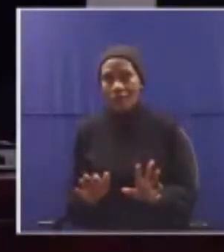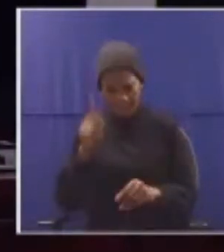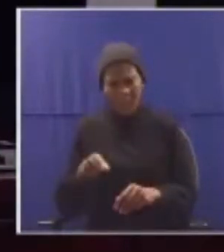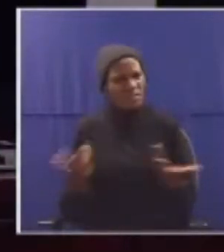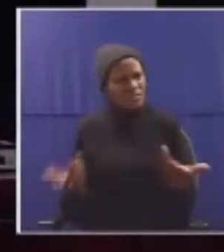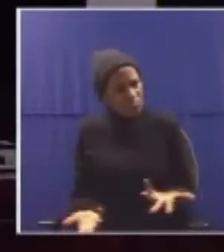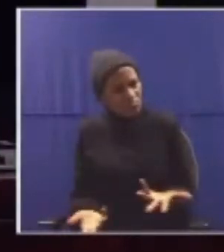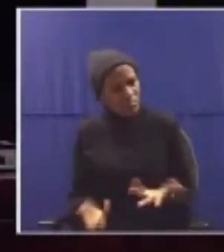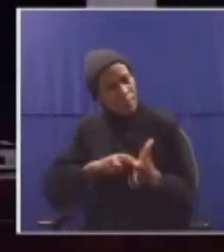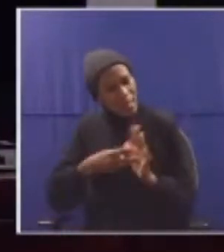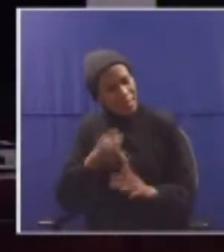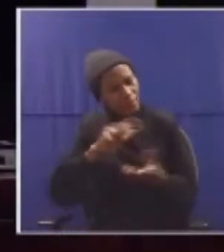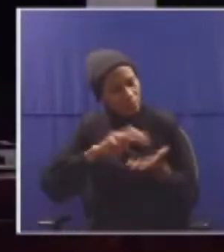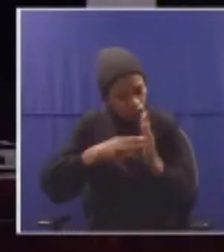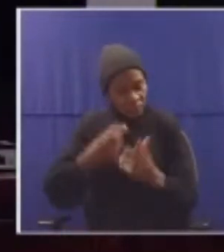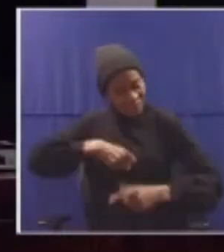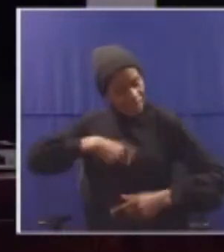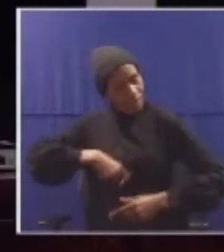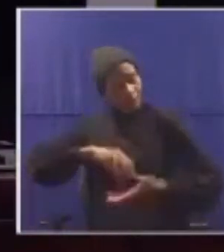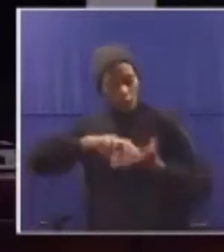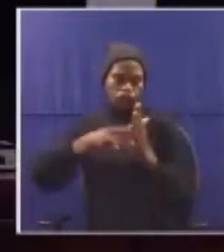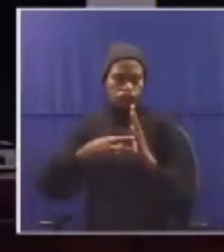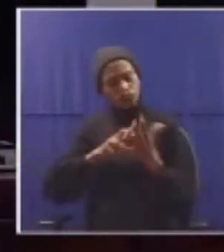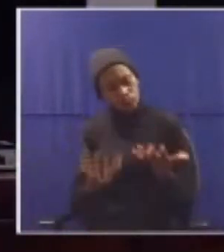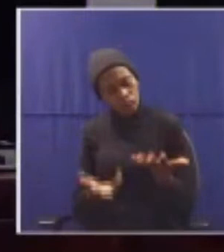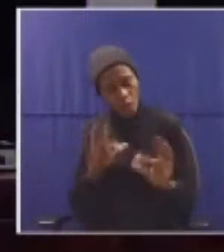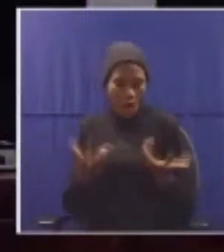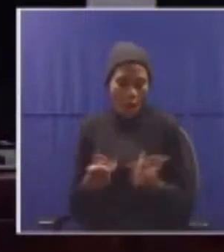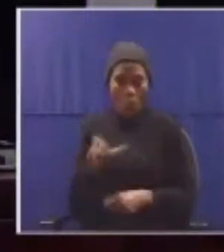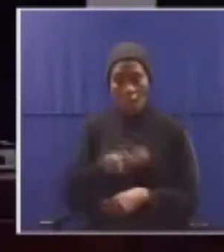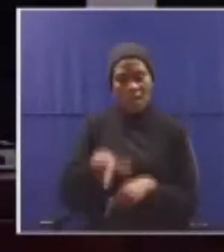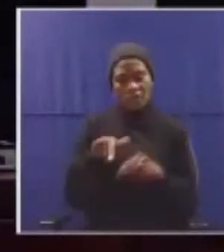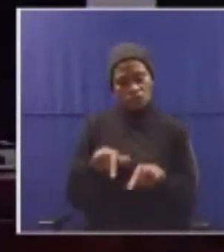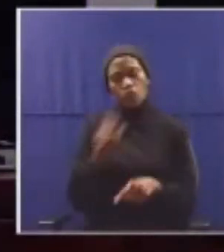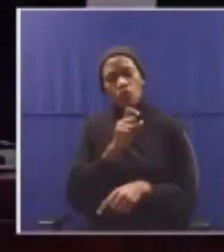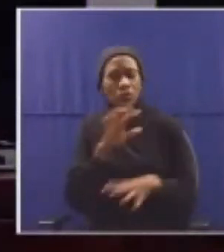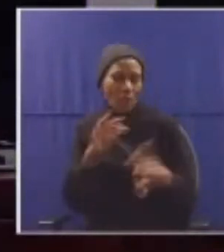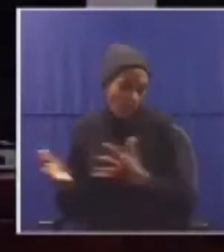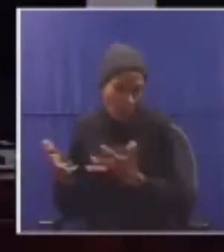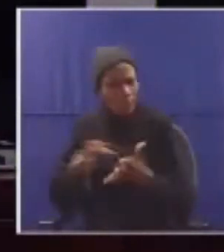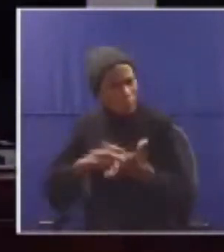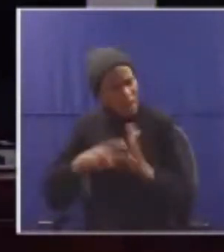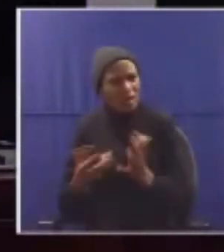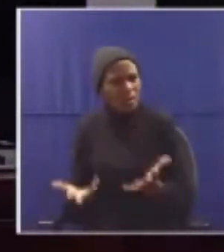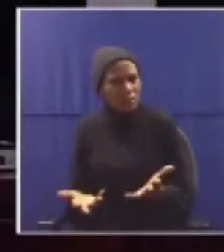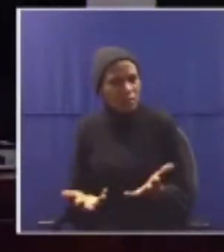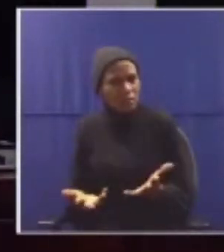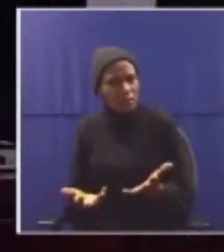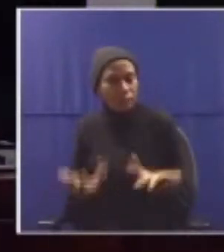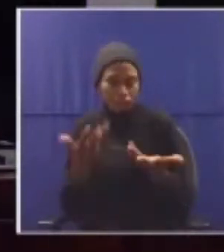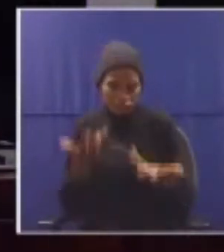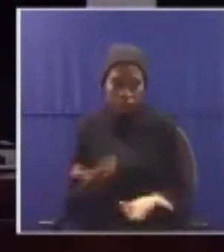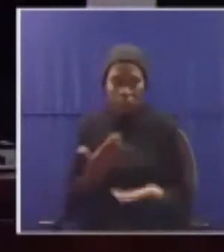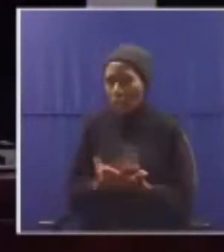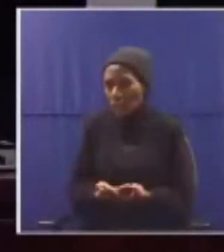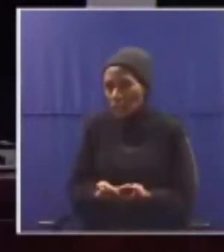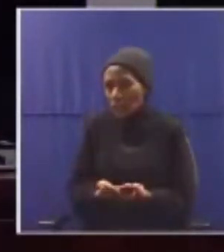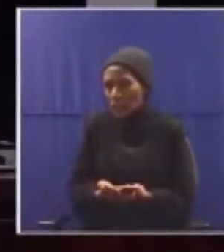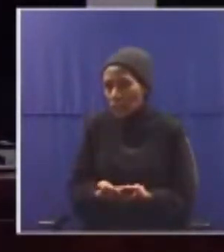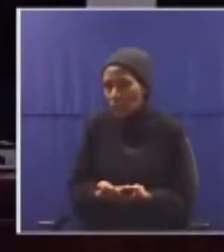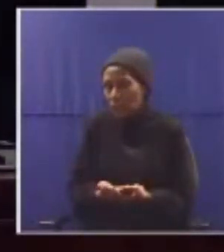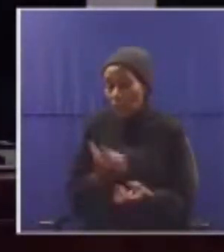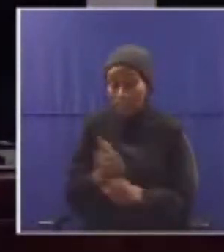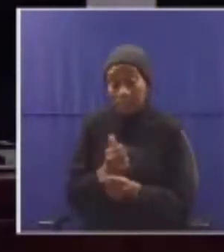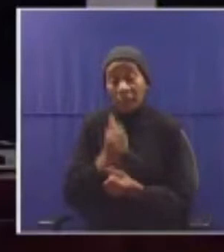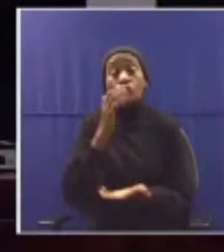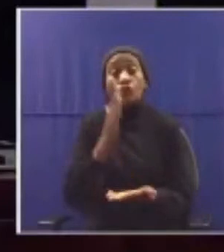with initiatives themselves of how they utilize the land to be able to